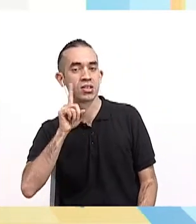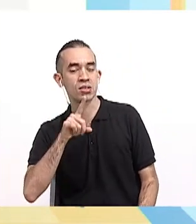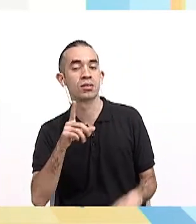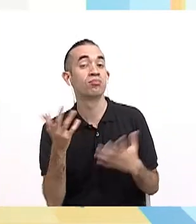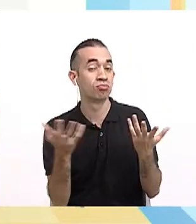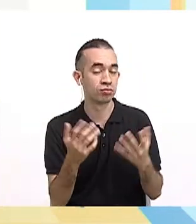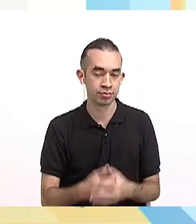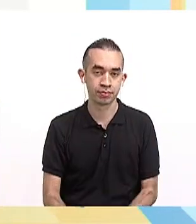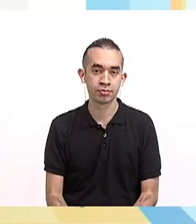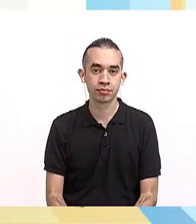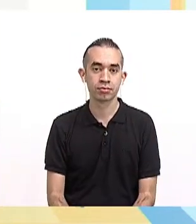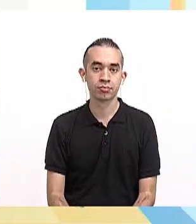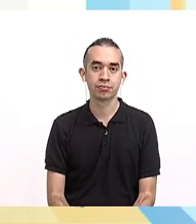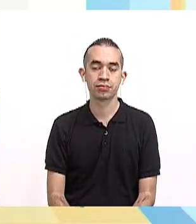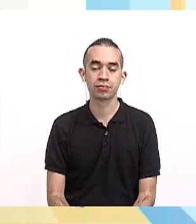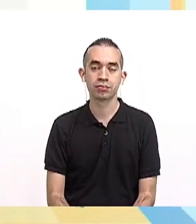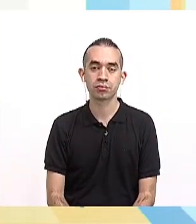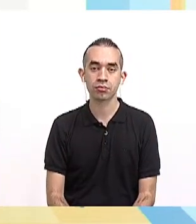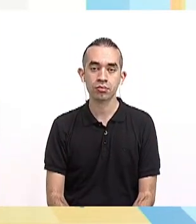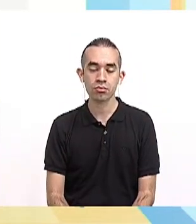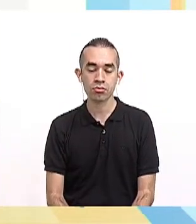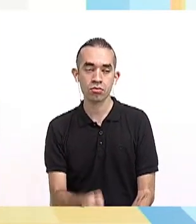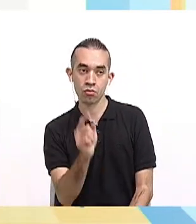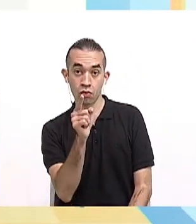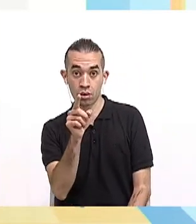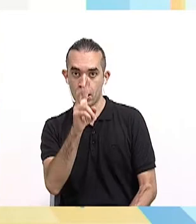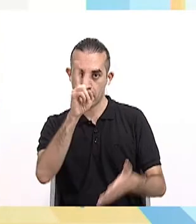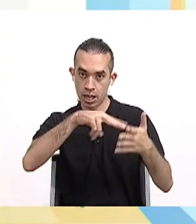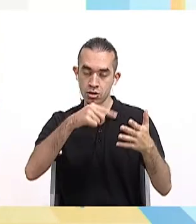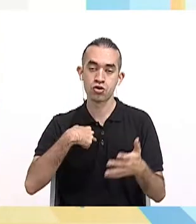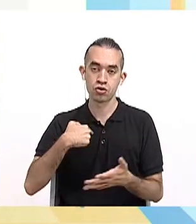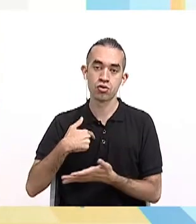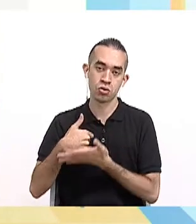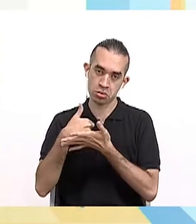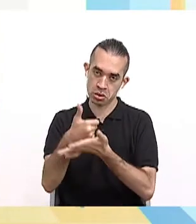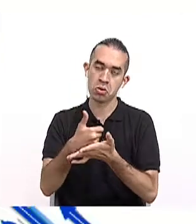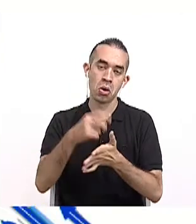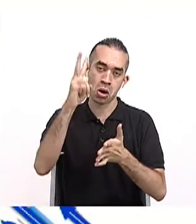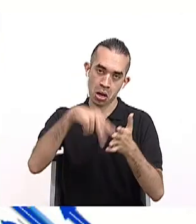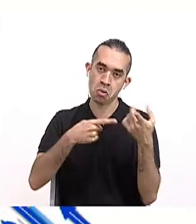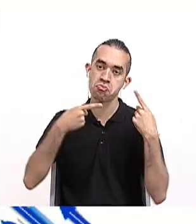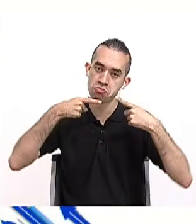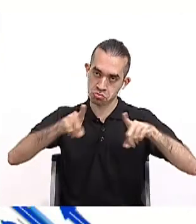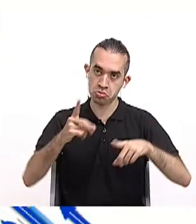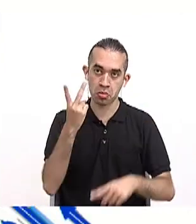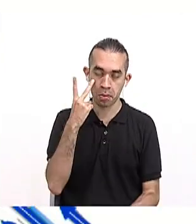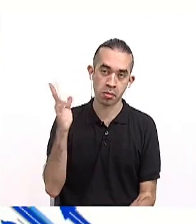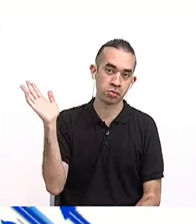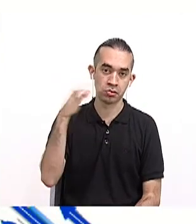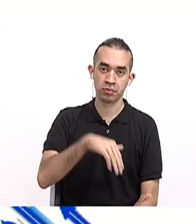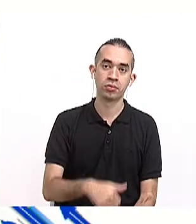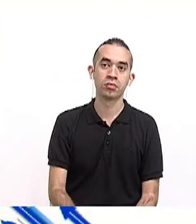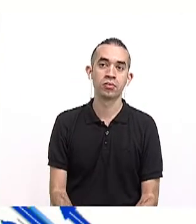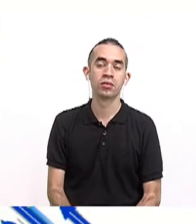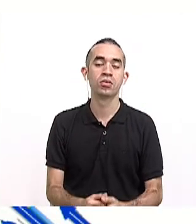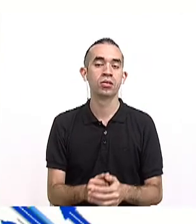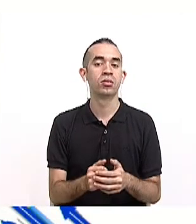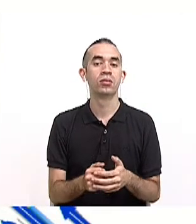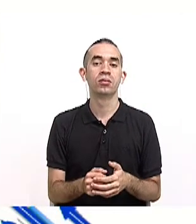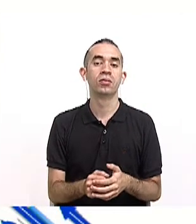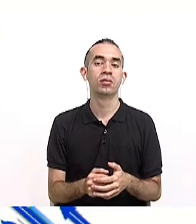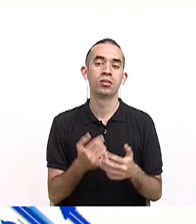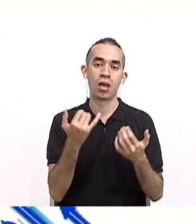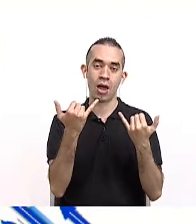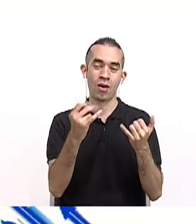false, right? So while you read, I'm going to help you. I'm going to read with you. Let's go there, and let's do the reading for the second